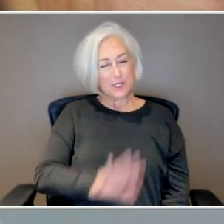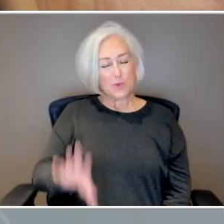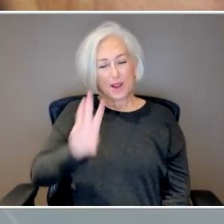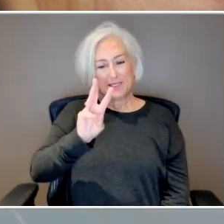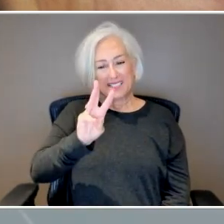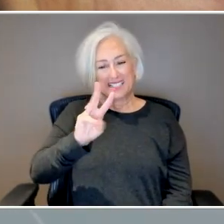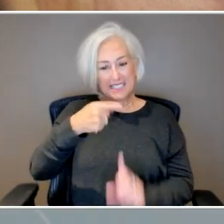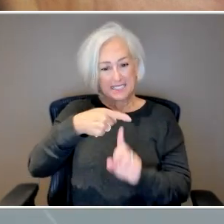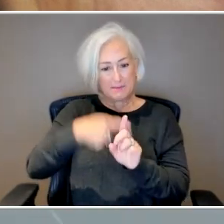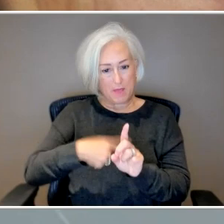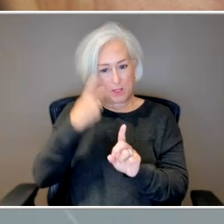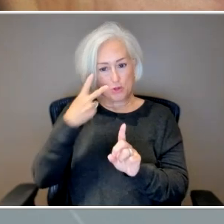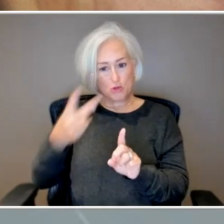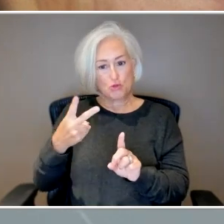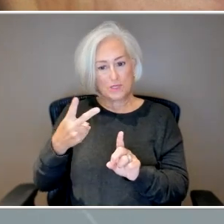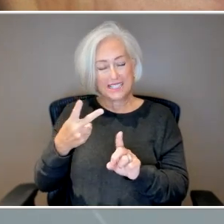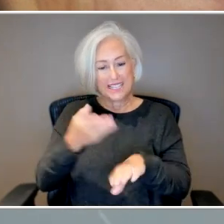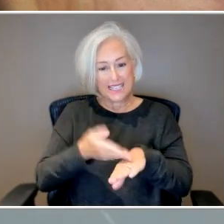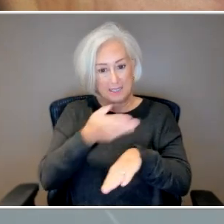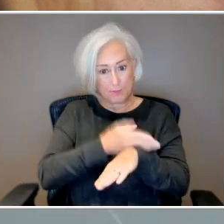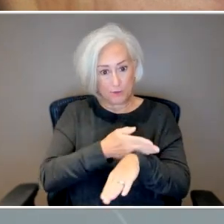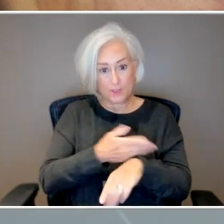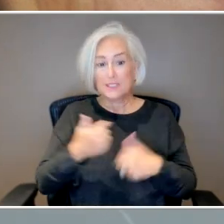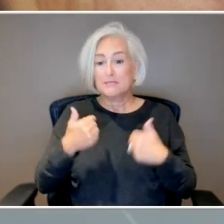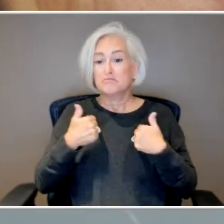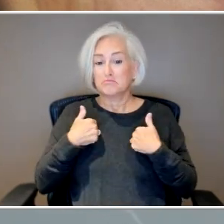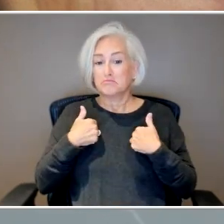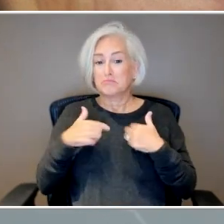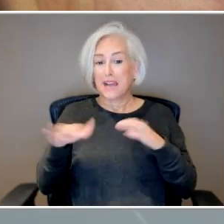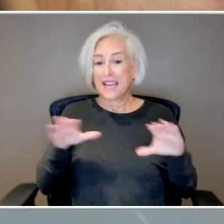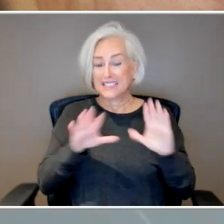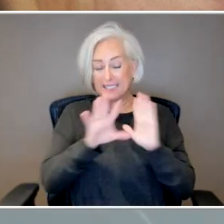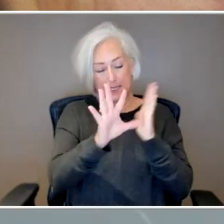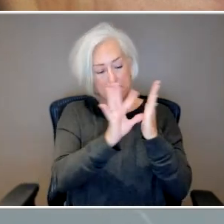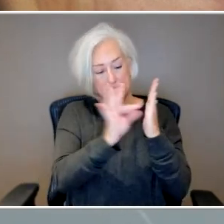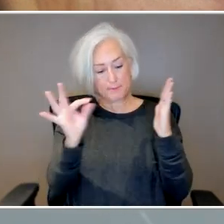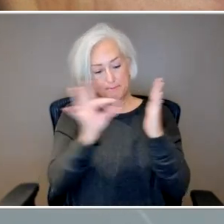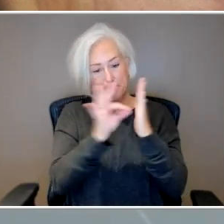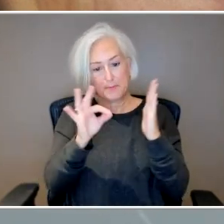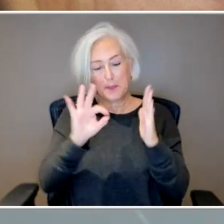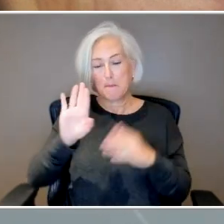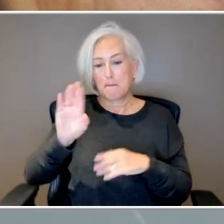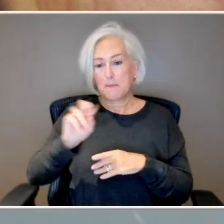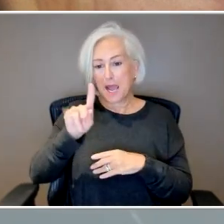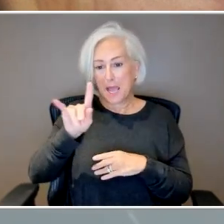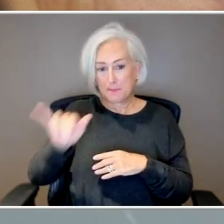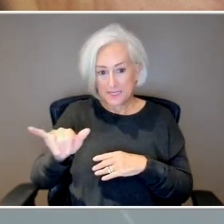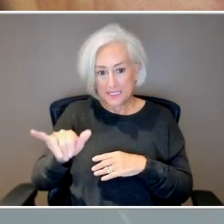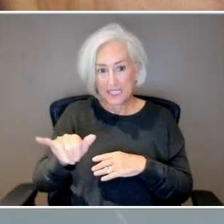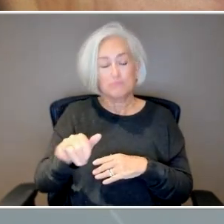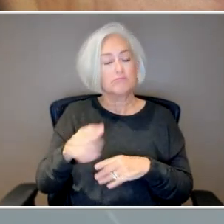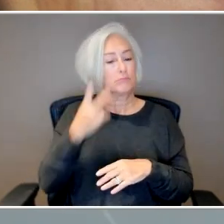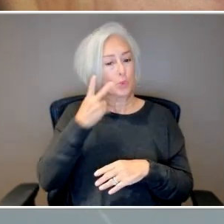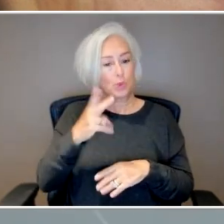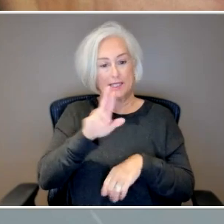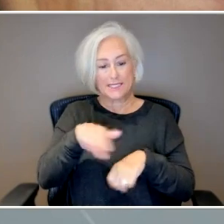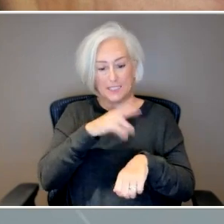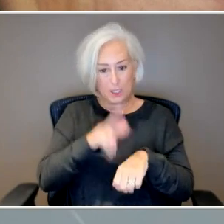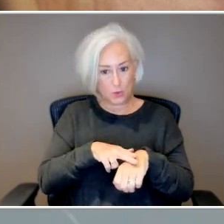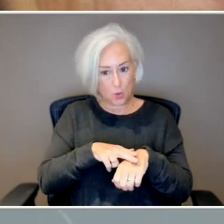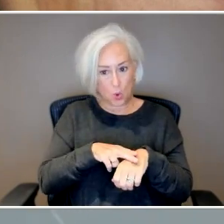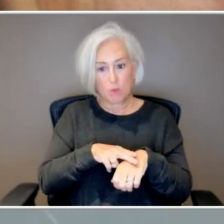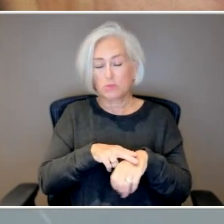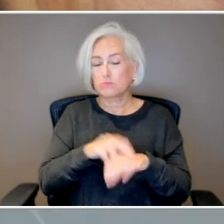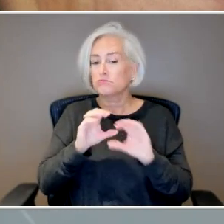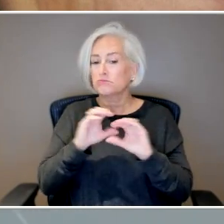actually when I took biopsies for Janet here, the histology or the biopsies came back completely normal. We did not see any active inflammation. For histology, it